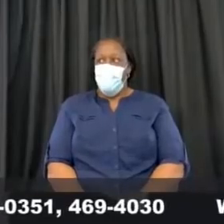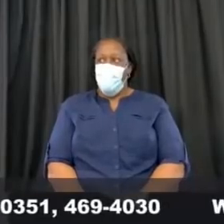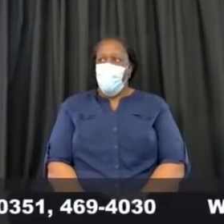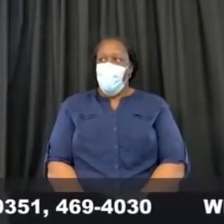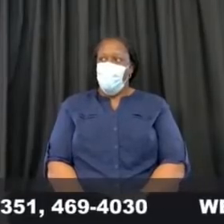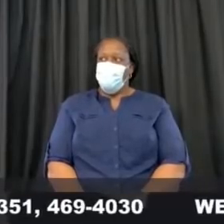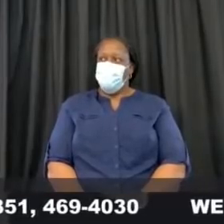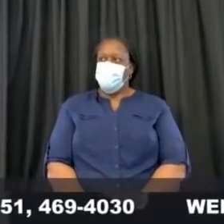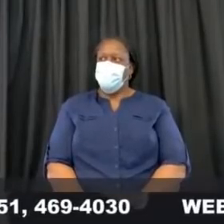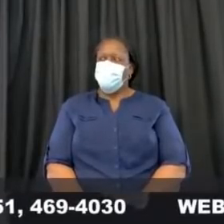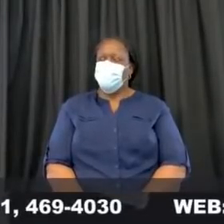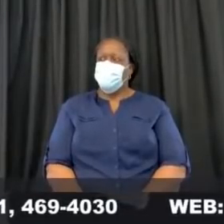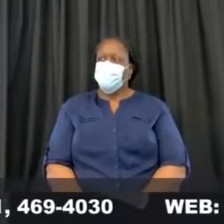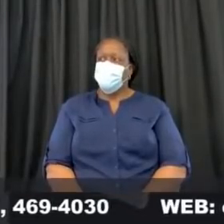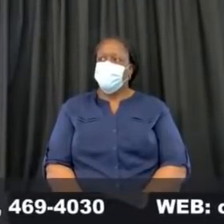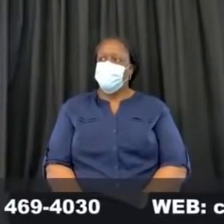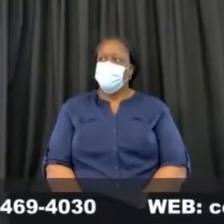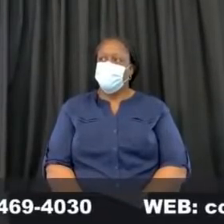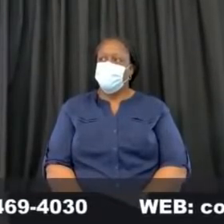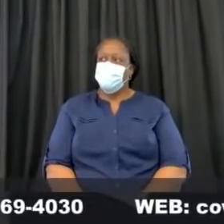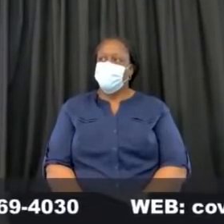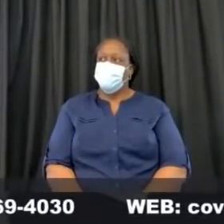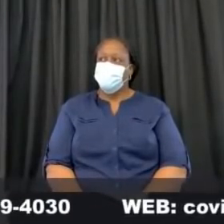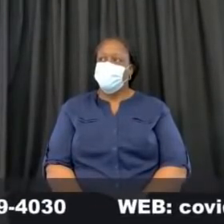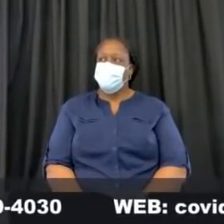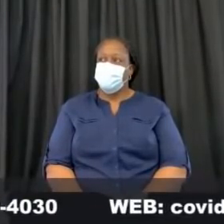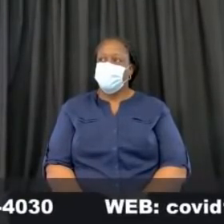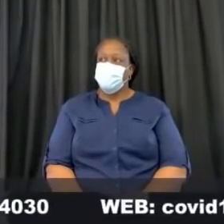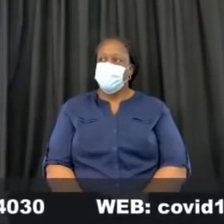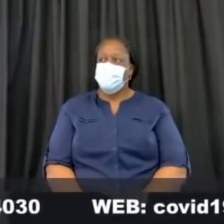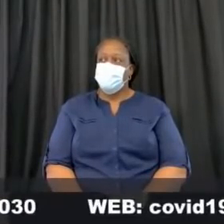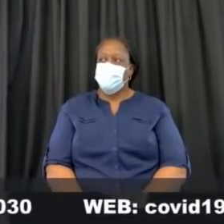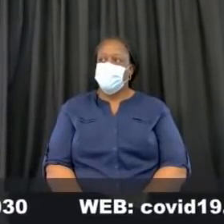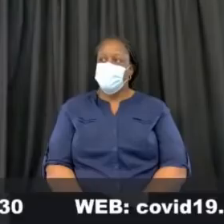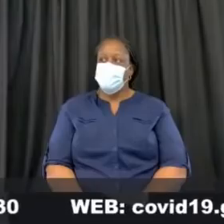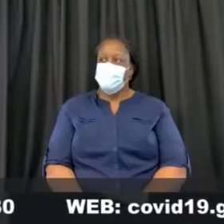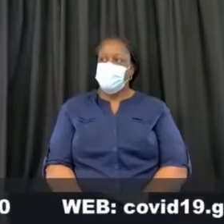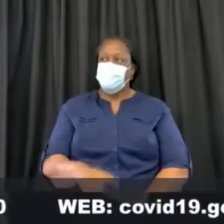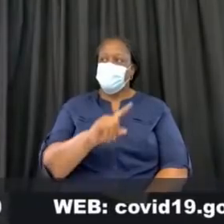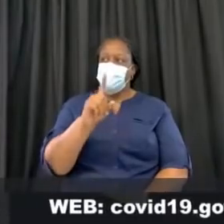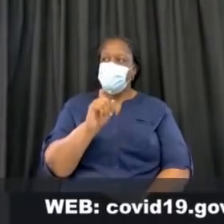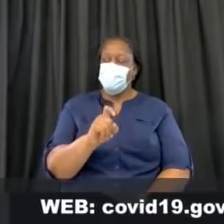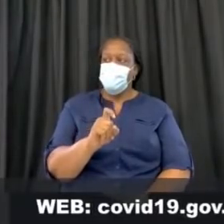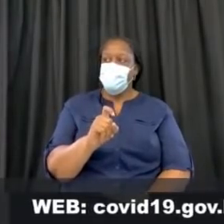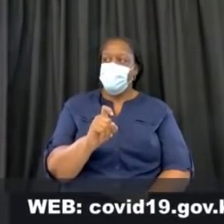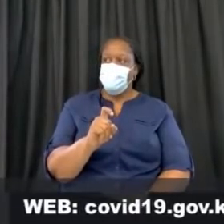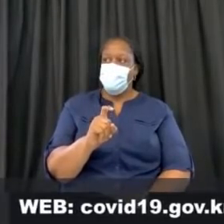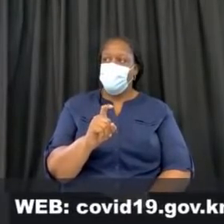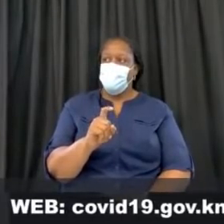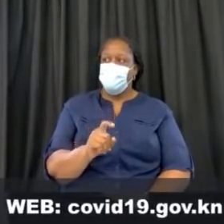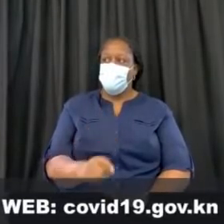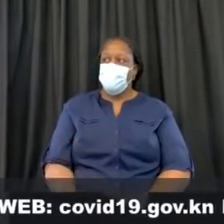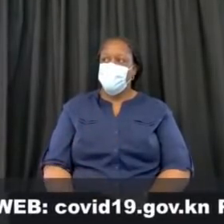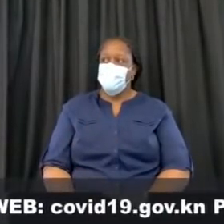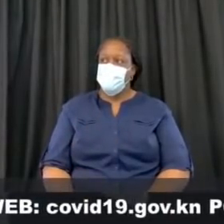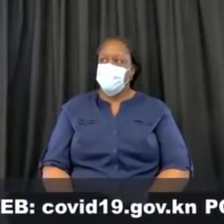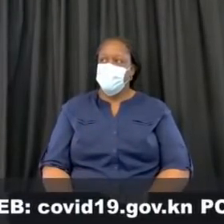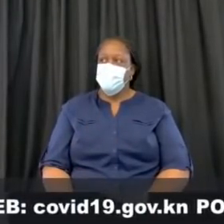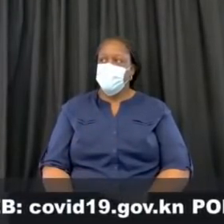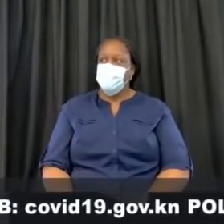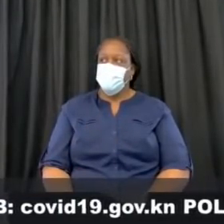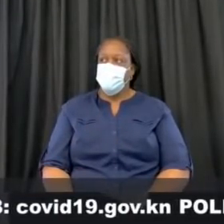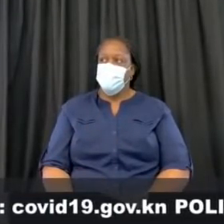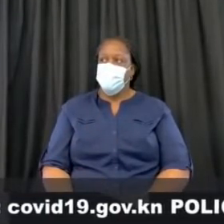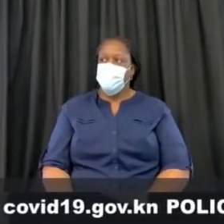This next question is asking, what are the plans for entertainers and entertainment?